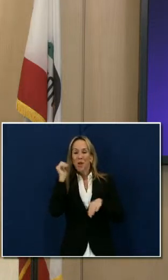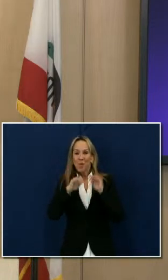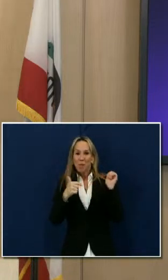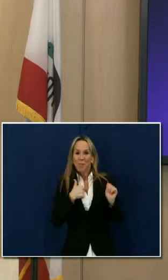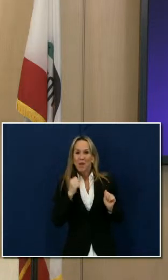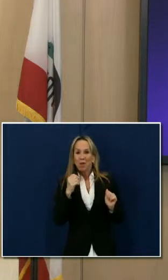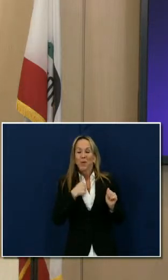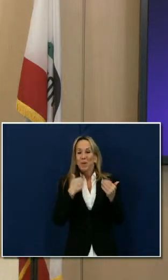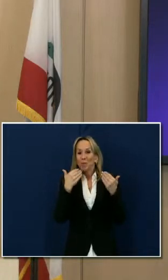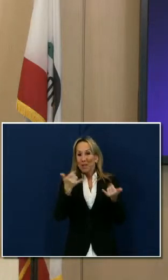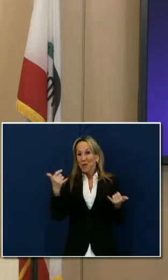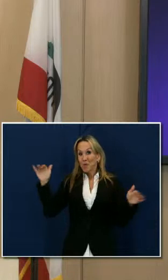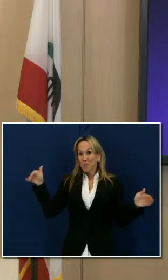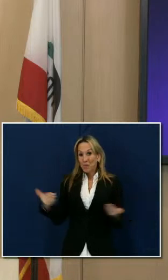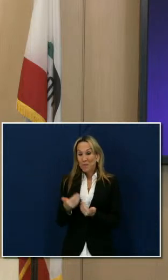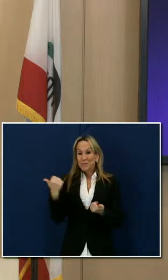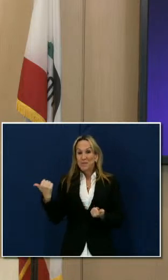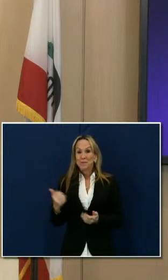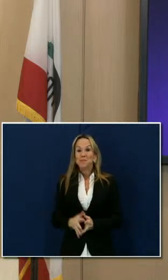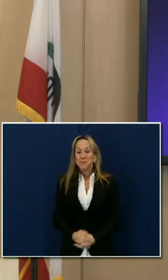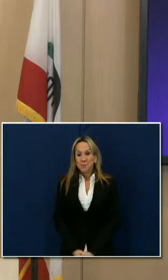Kadakia.